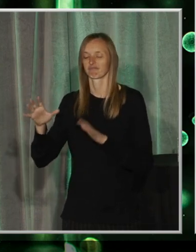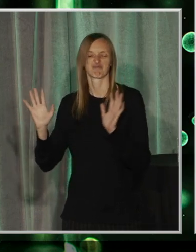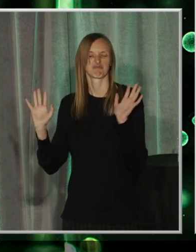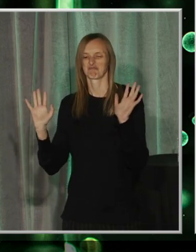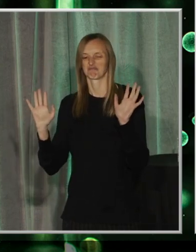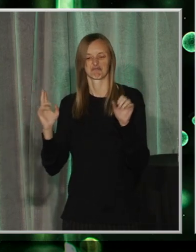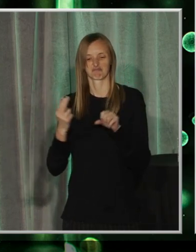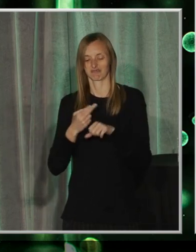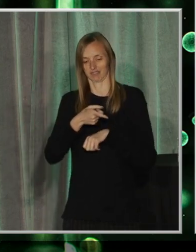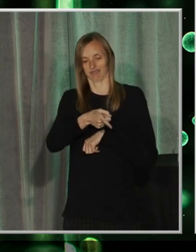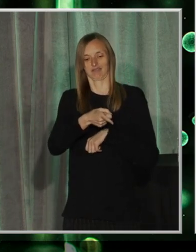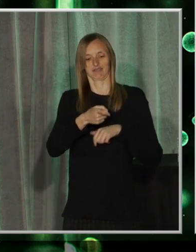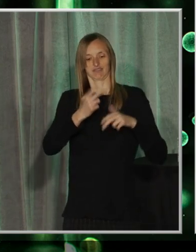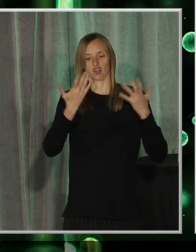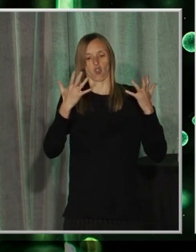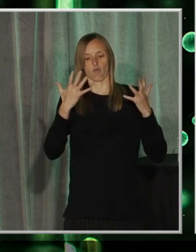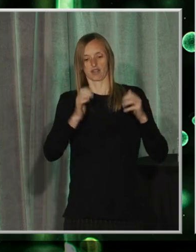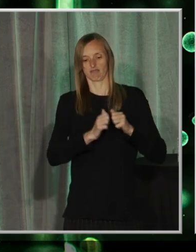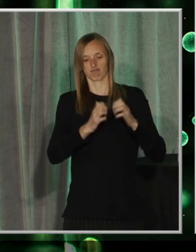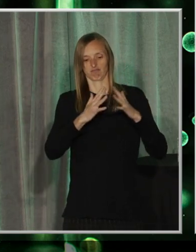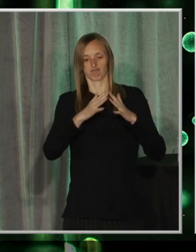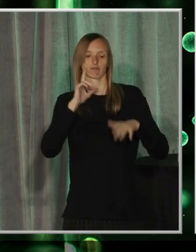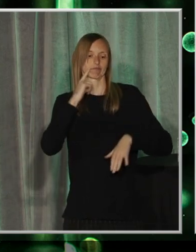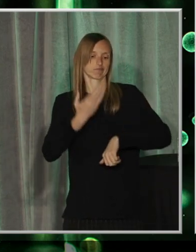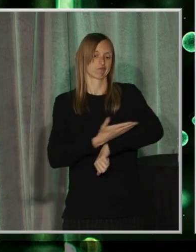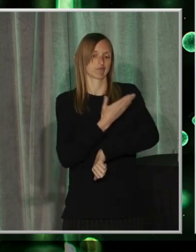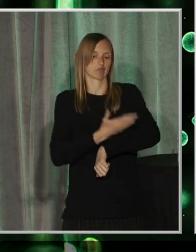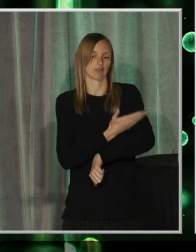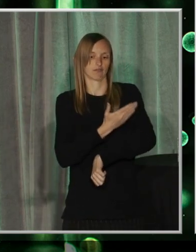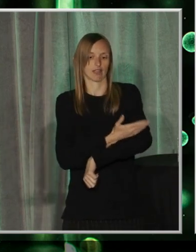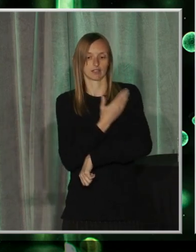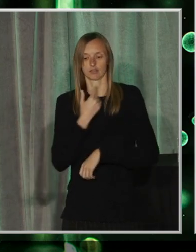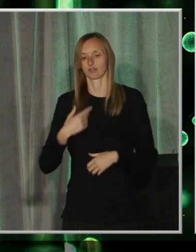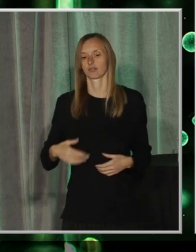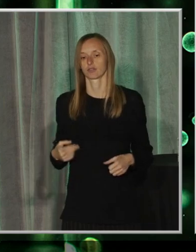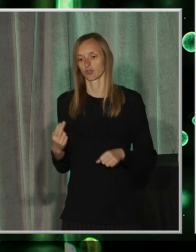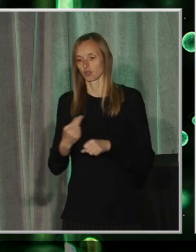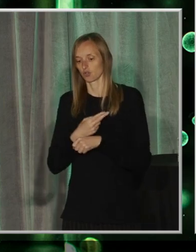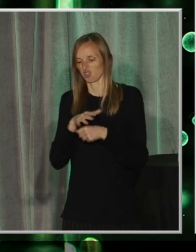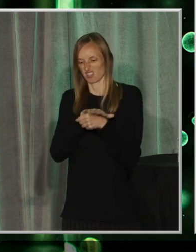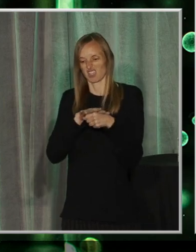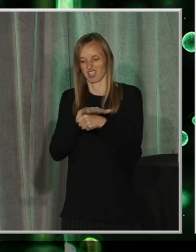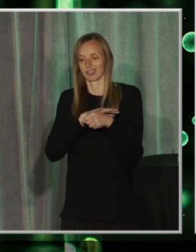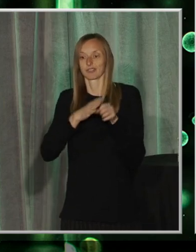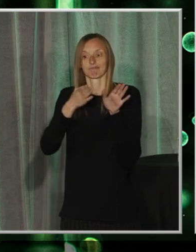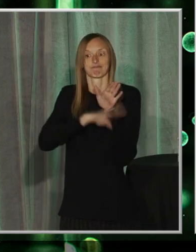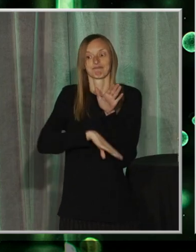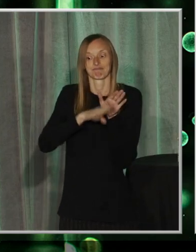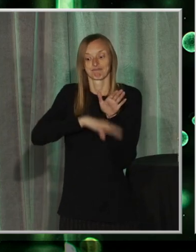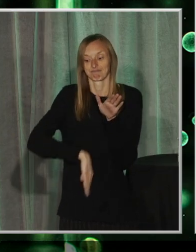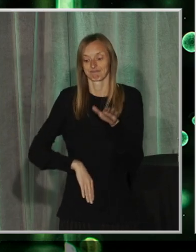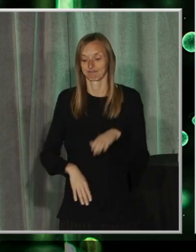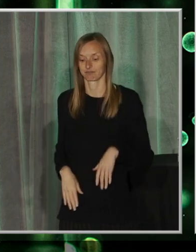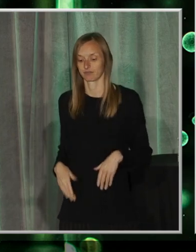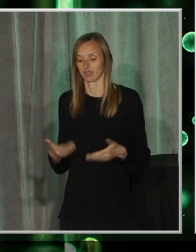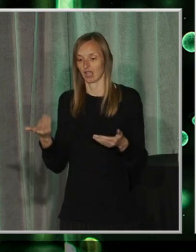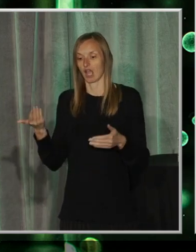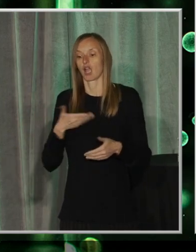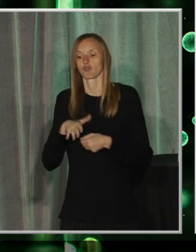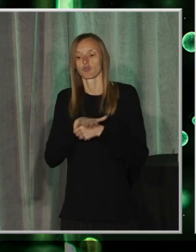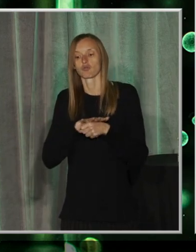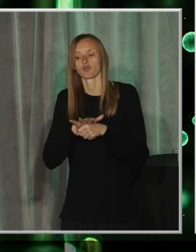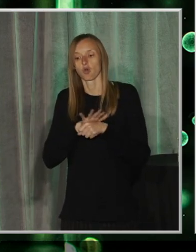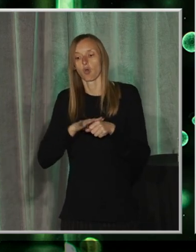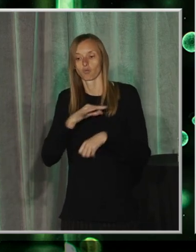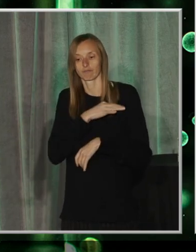just renovate the existing facilities. We'll use inexpensive locations. We will hire local talents